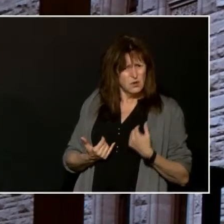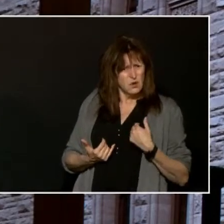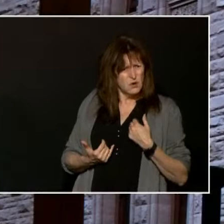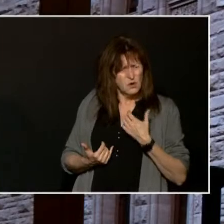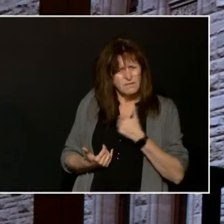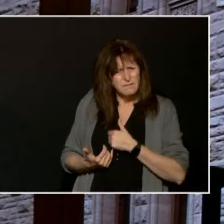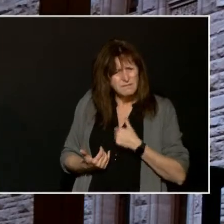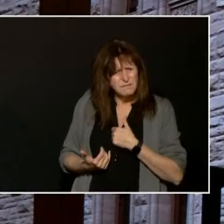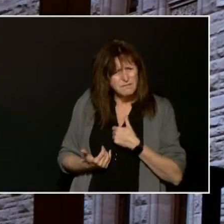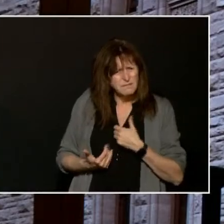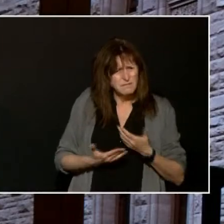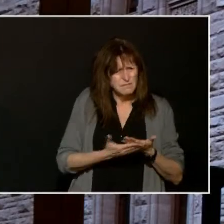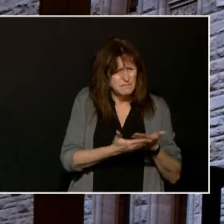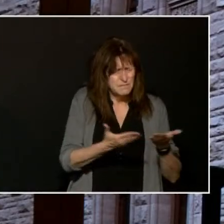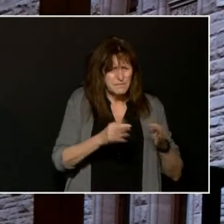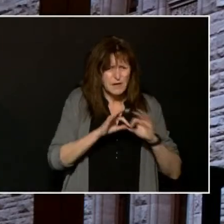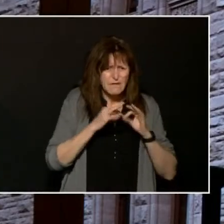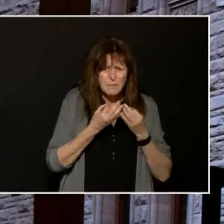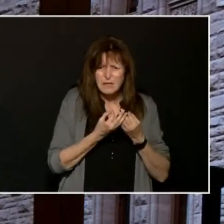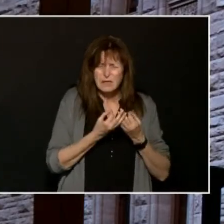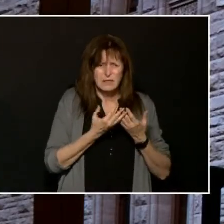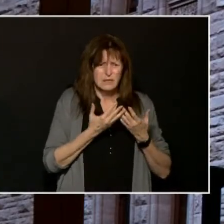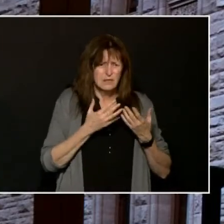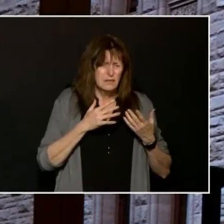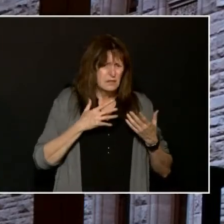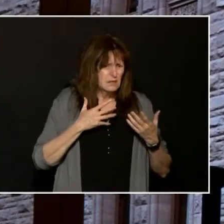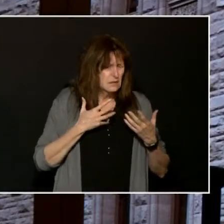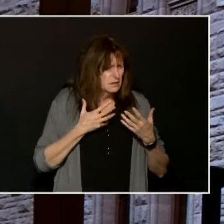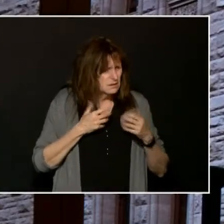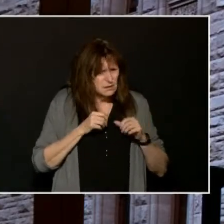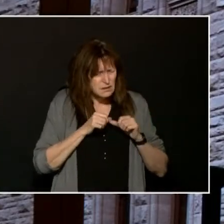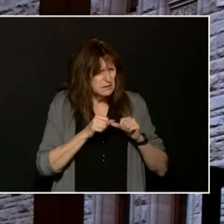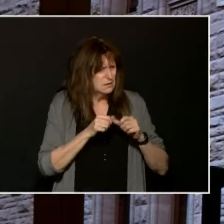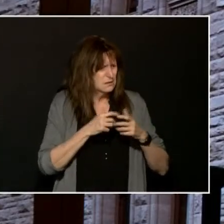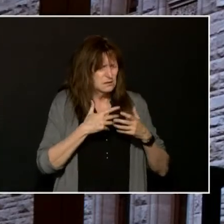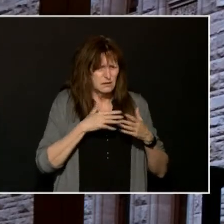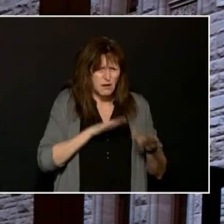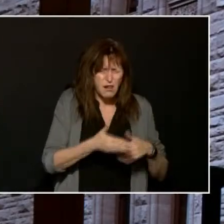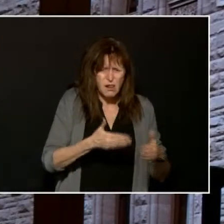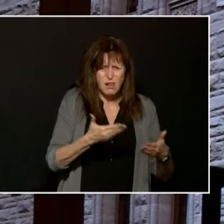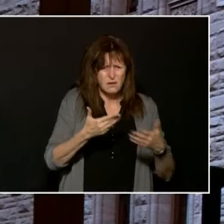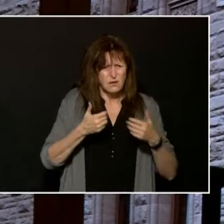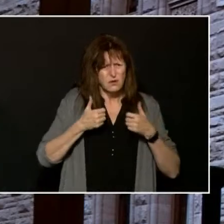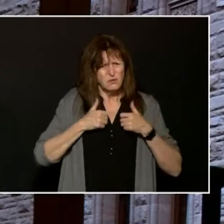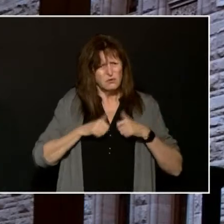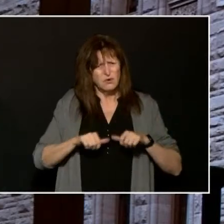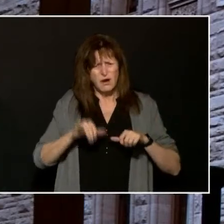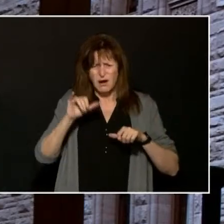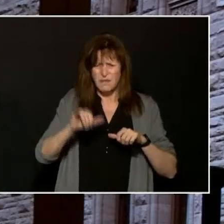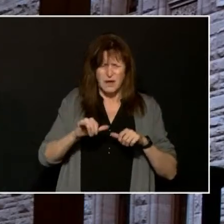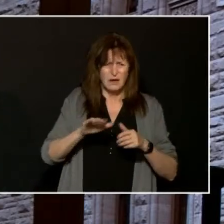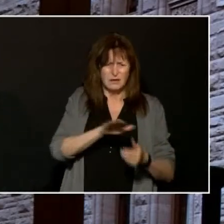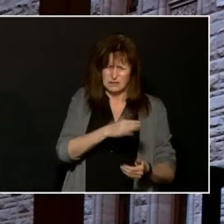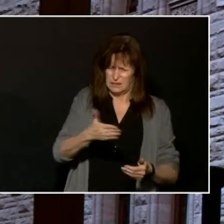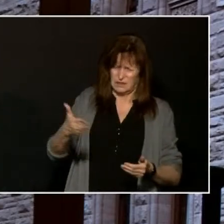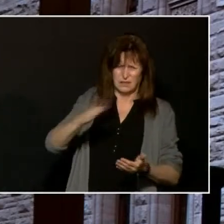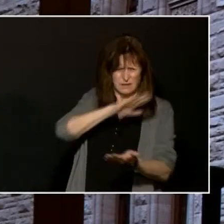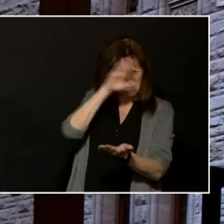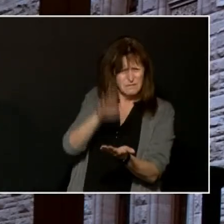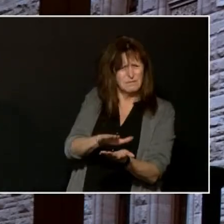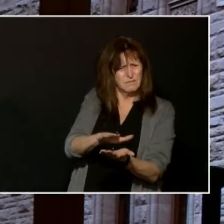we continue to try to address and get not only our numbers down, we would really like these deaths to come down substantially.